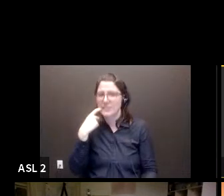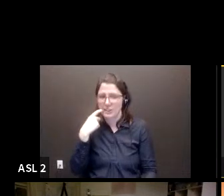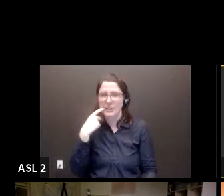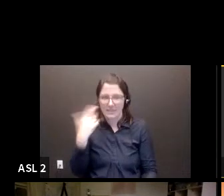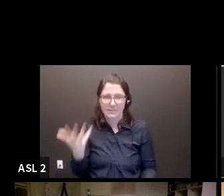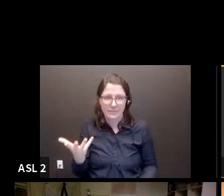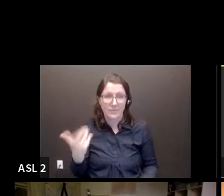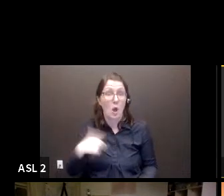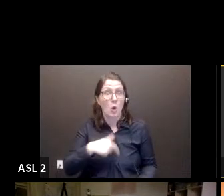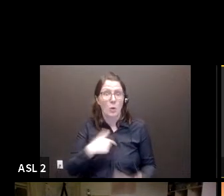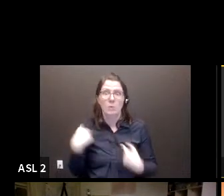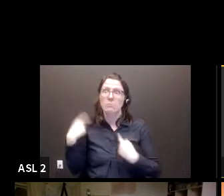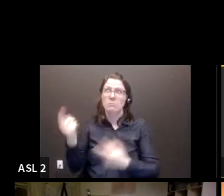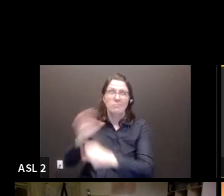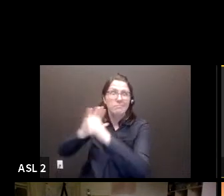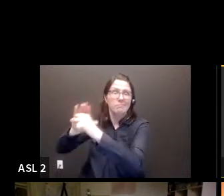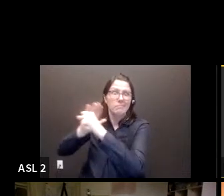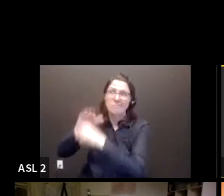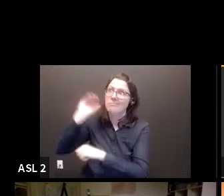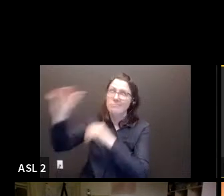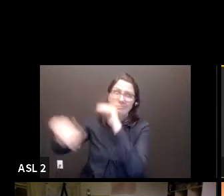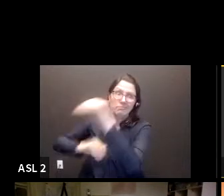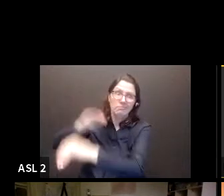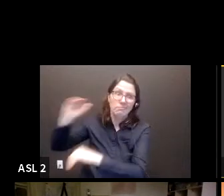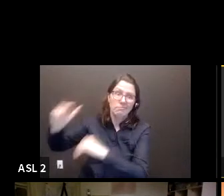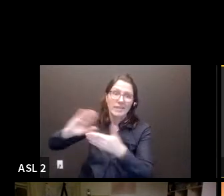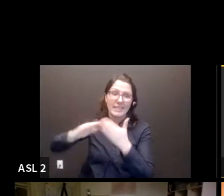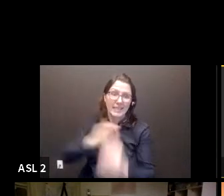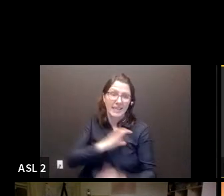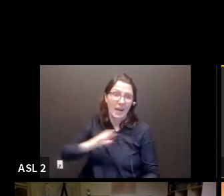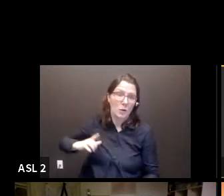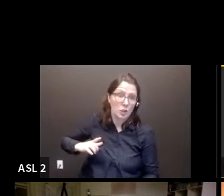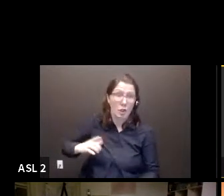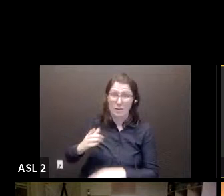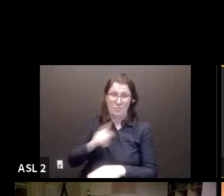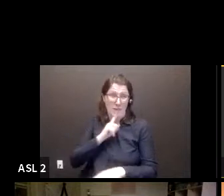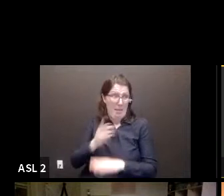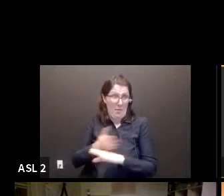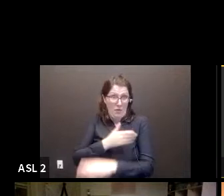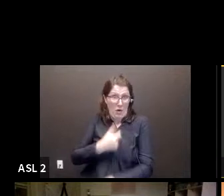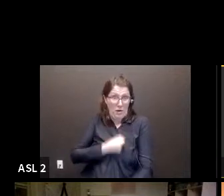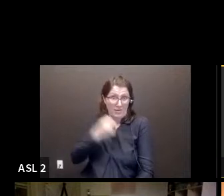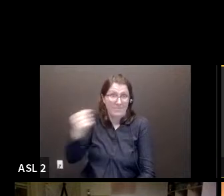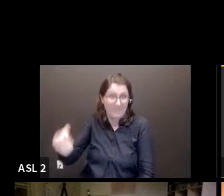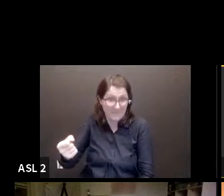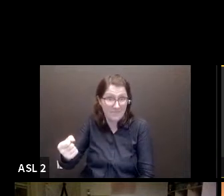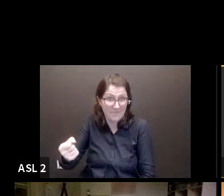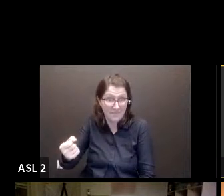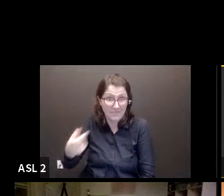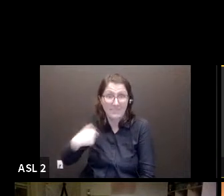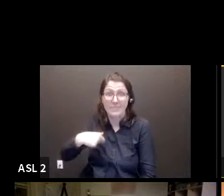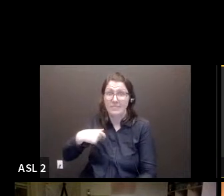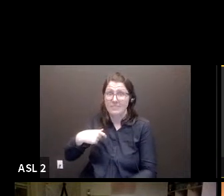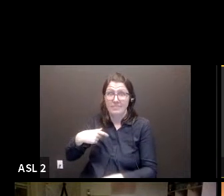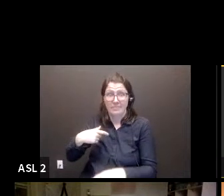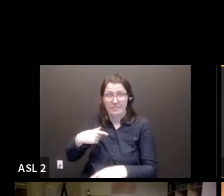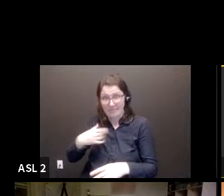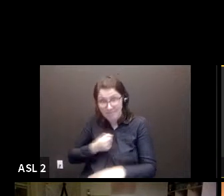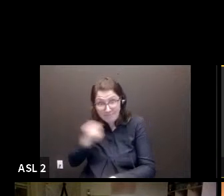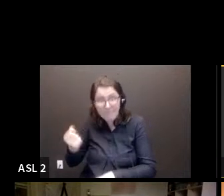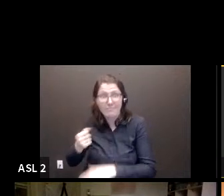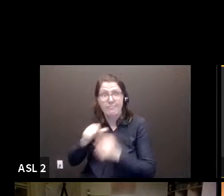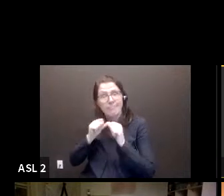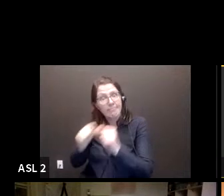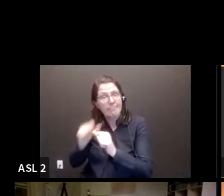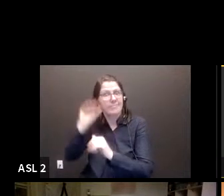been advocating for that for as long as i've been here and longer than before i was here for whatever combination of reasons this city